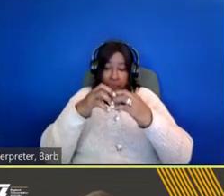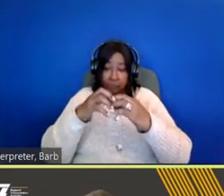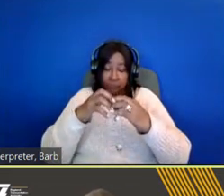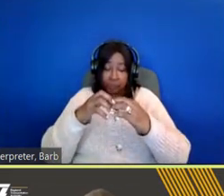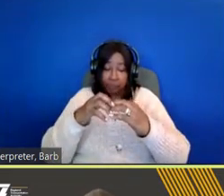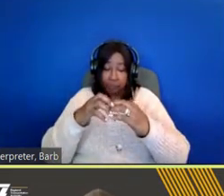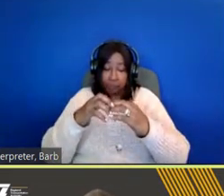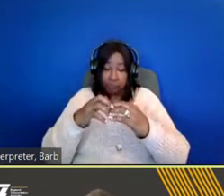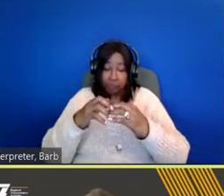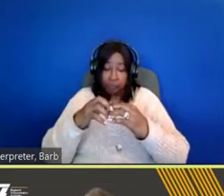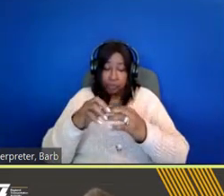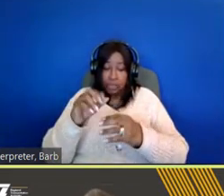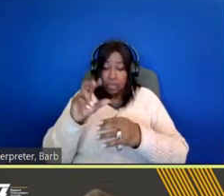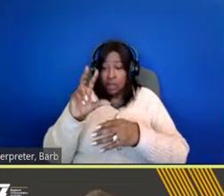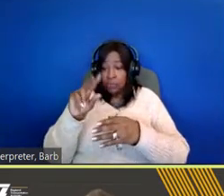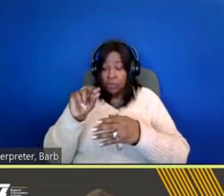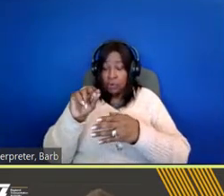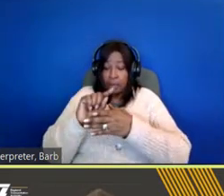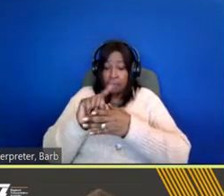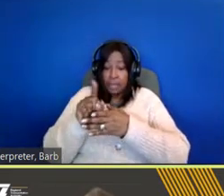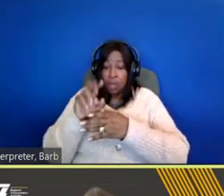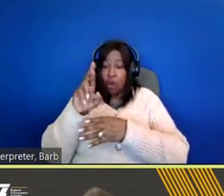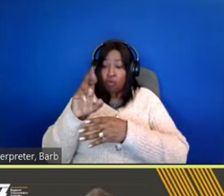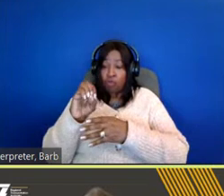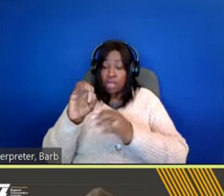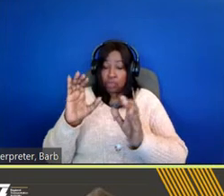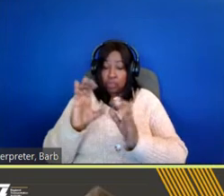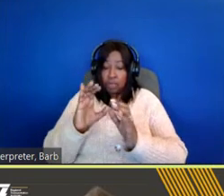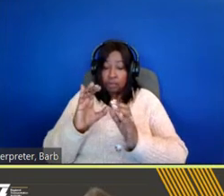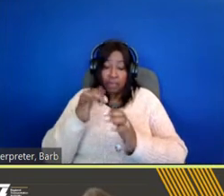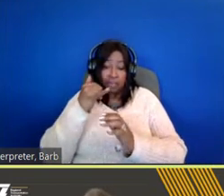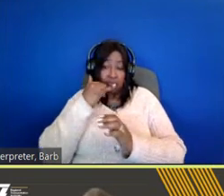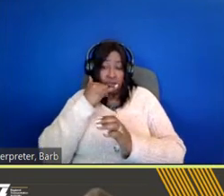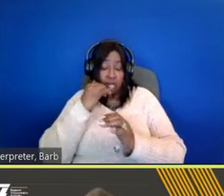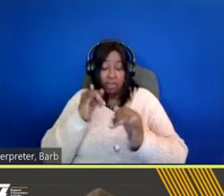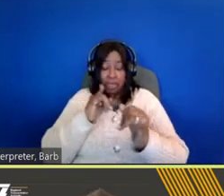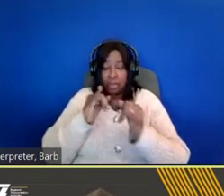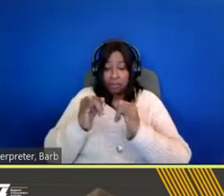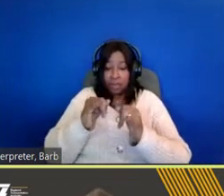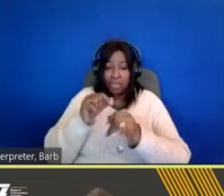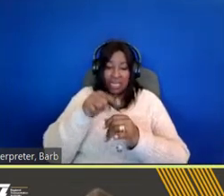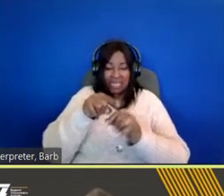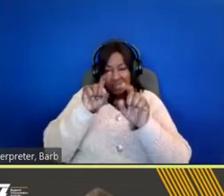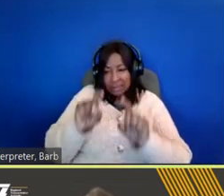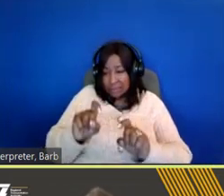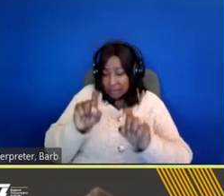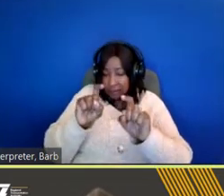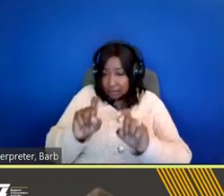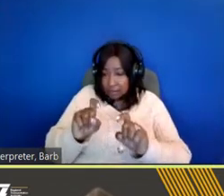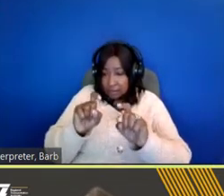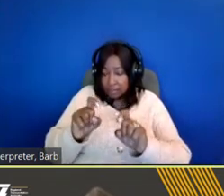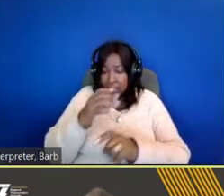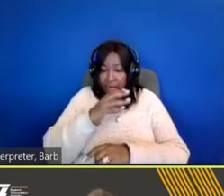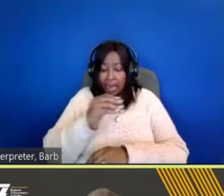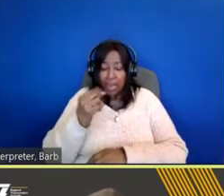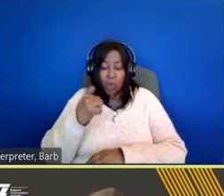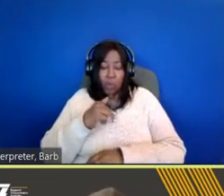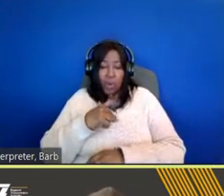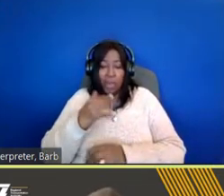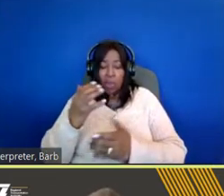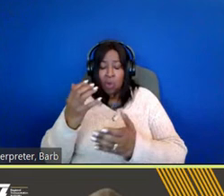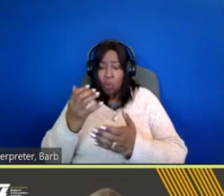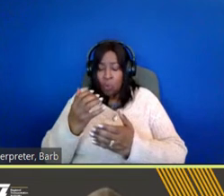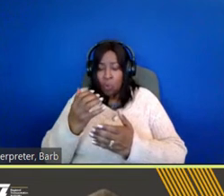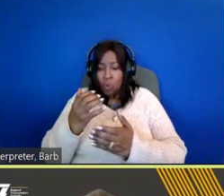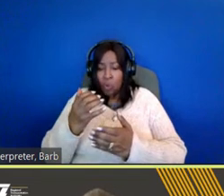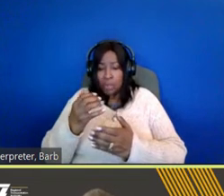the 30-minute recertification phone interviews, it's a pilot, and we wanted to, and